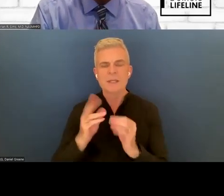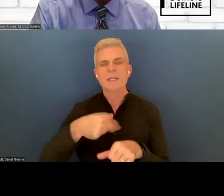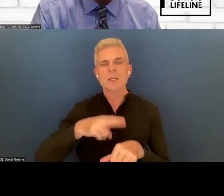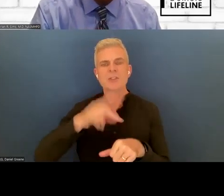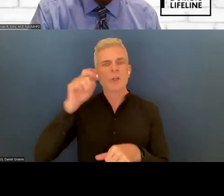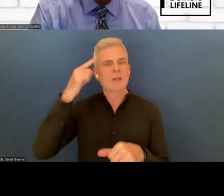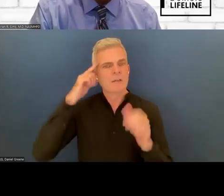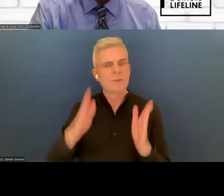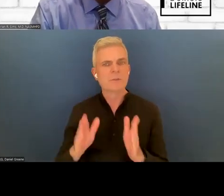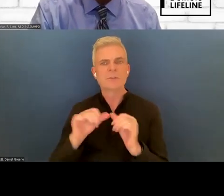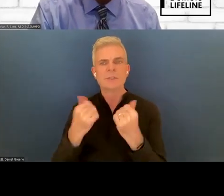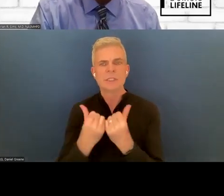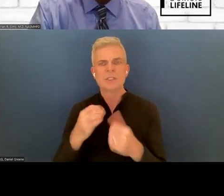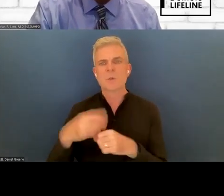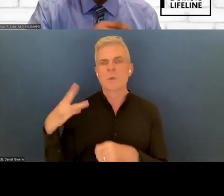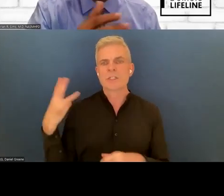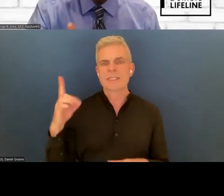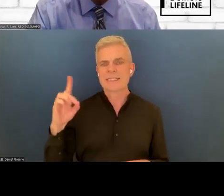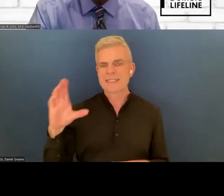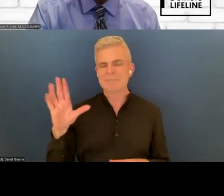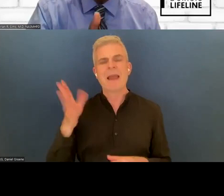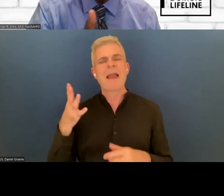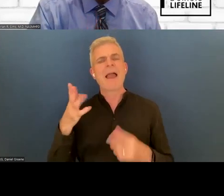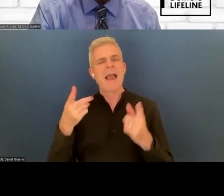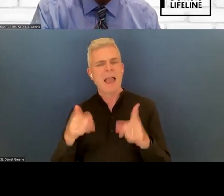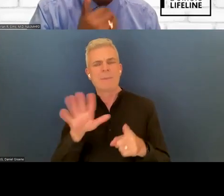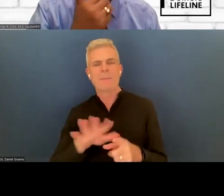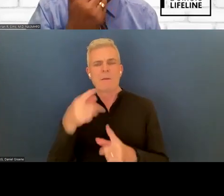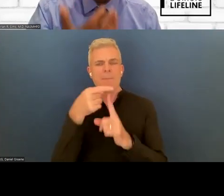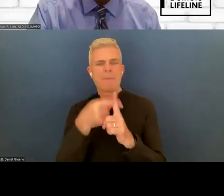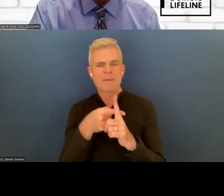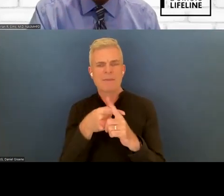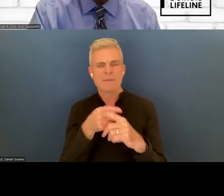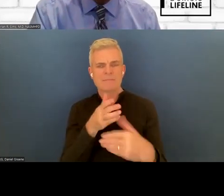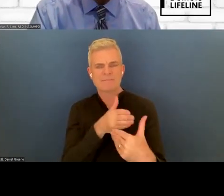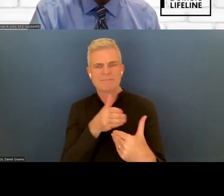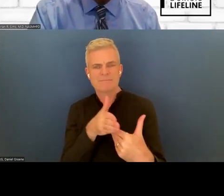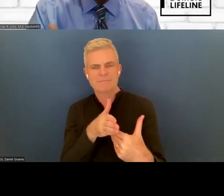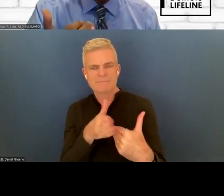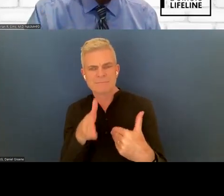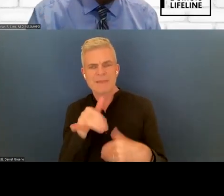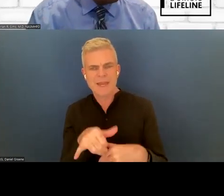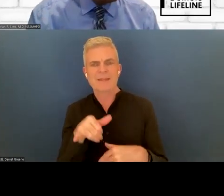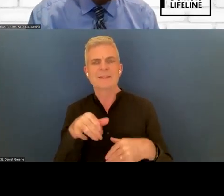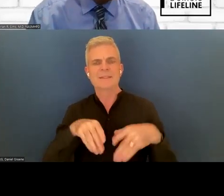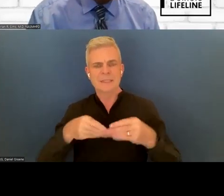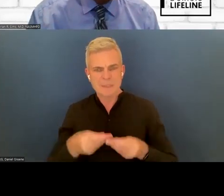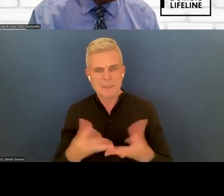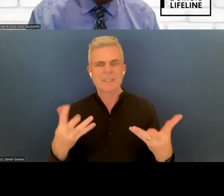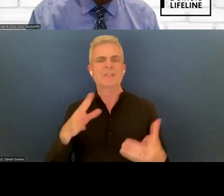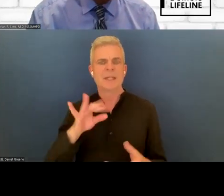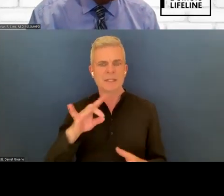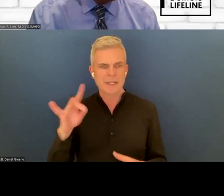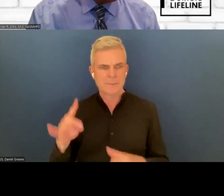Washington, D.C. And this took place about a month or so into the implementation of 988. And some of the amazing things